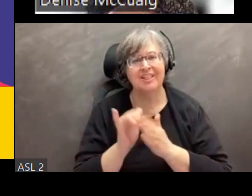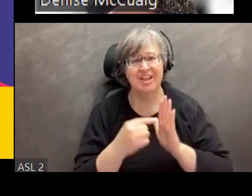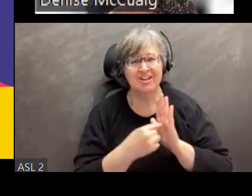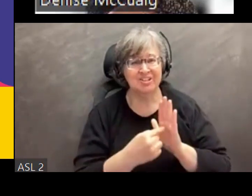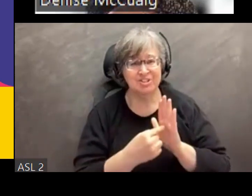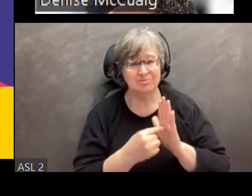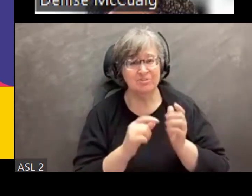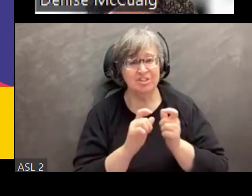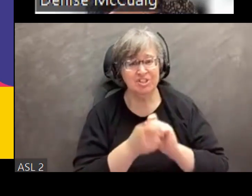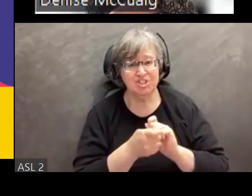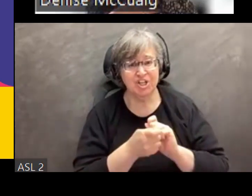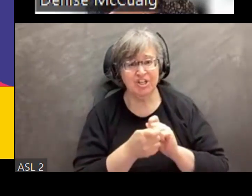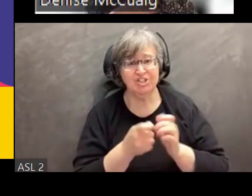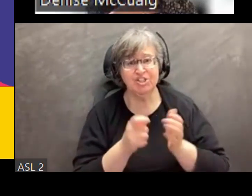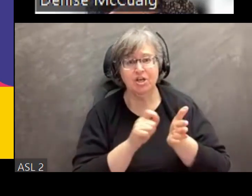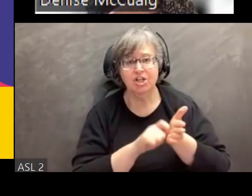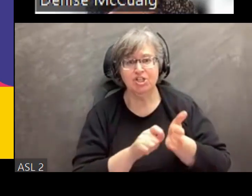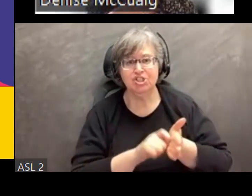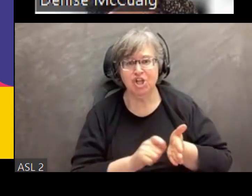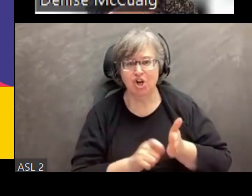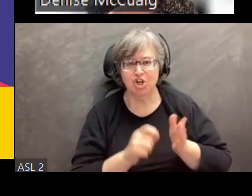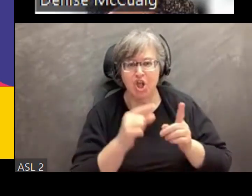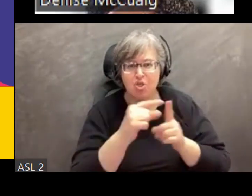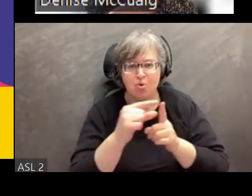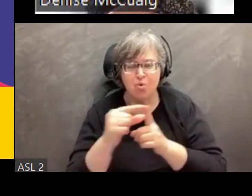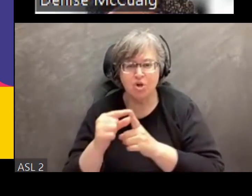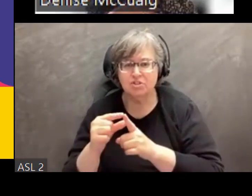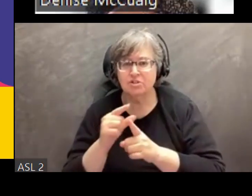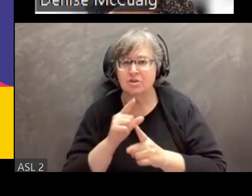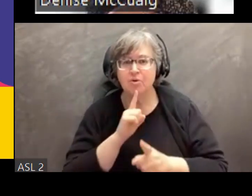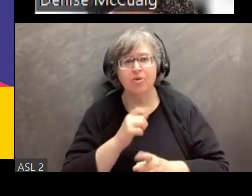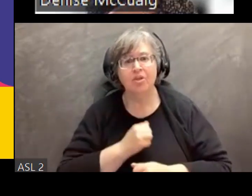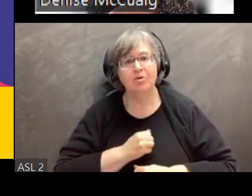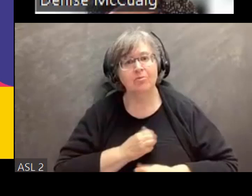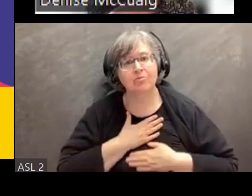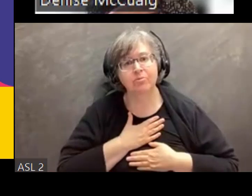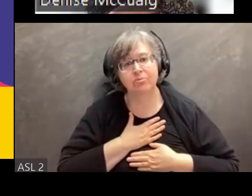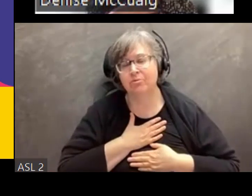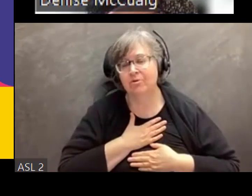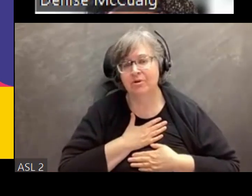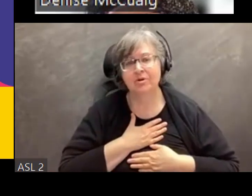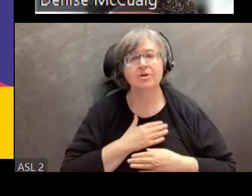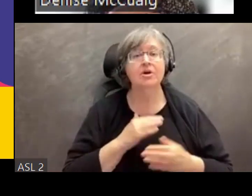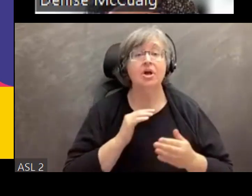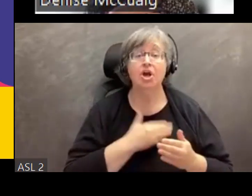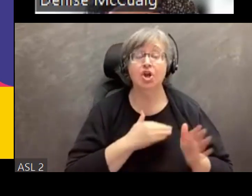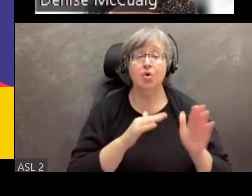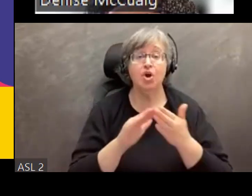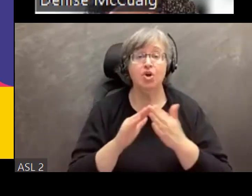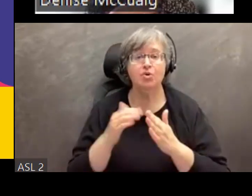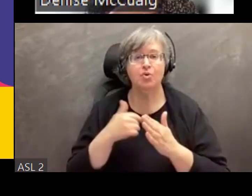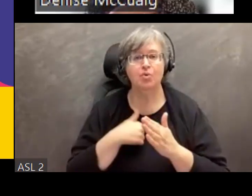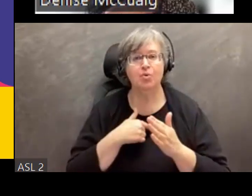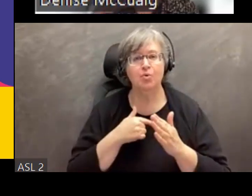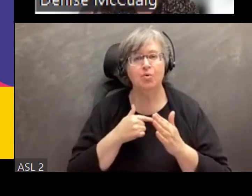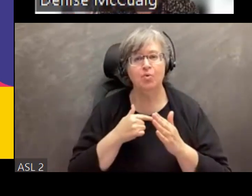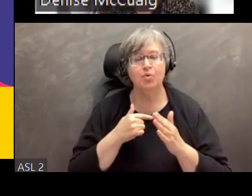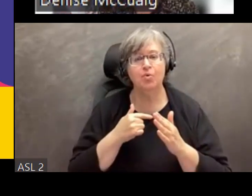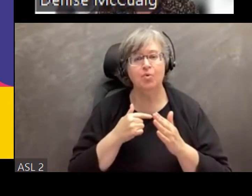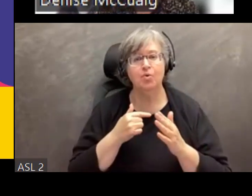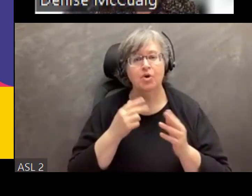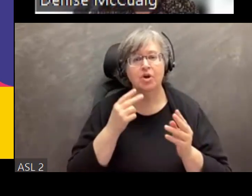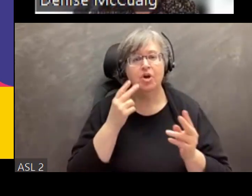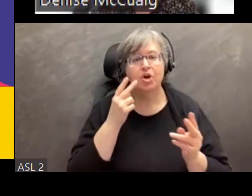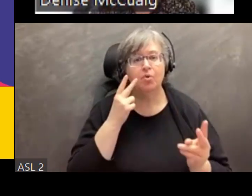That example of change in charting really filled my heart. In our community, we